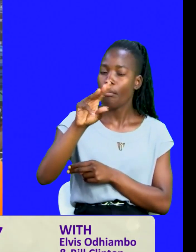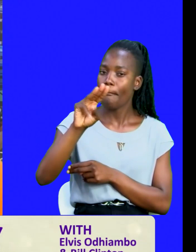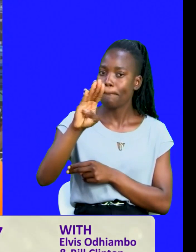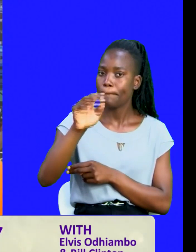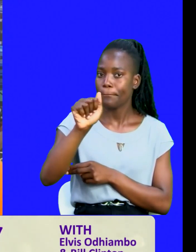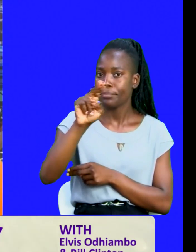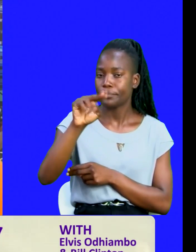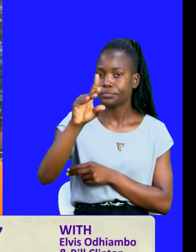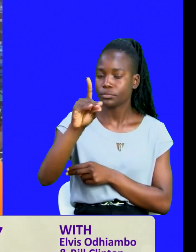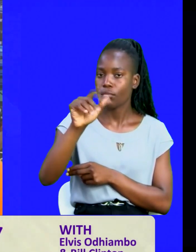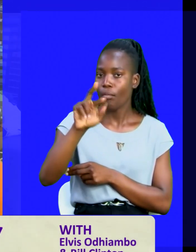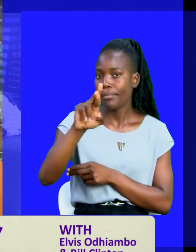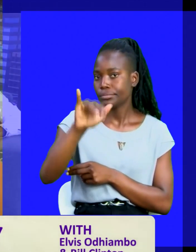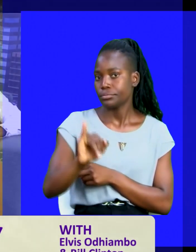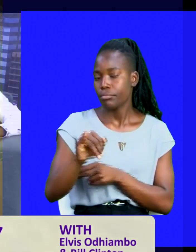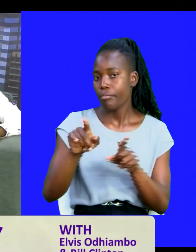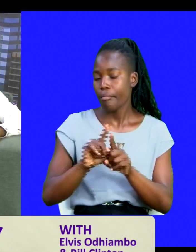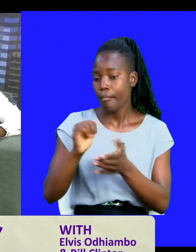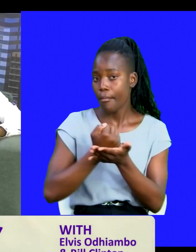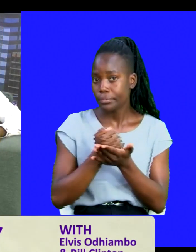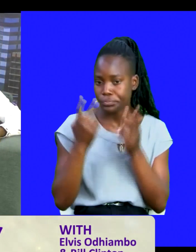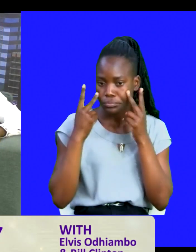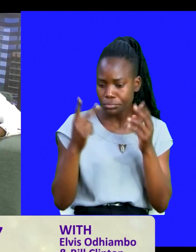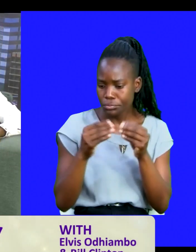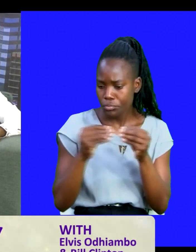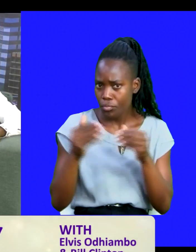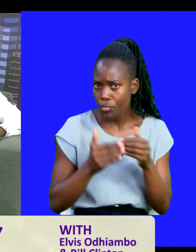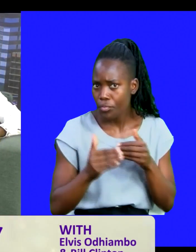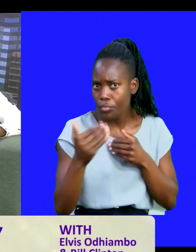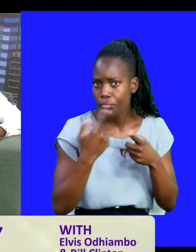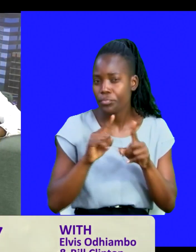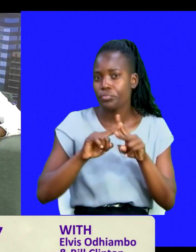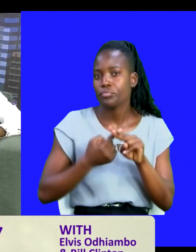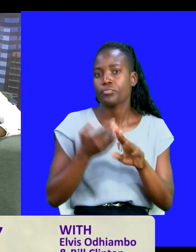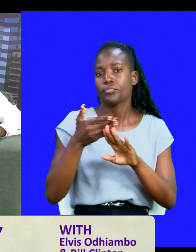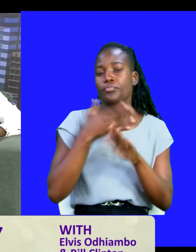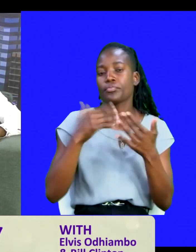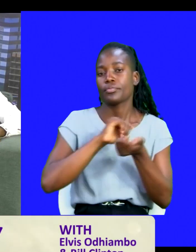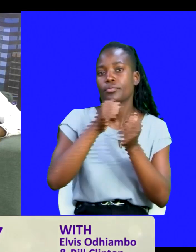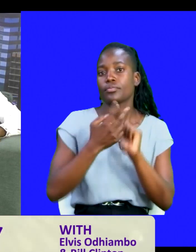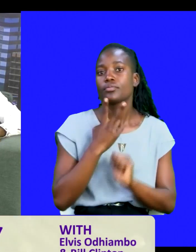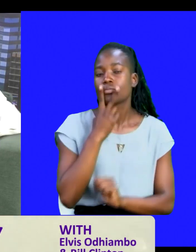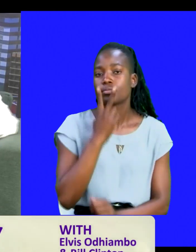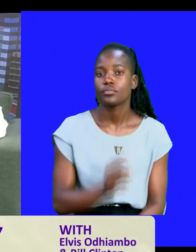dominance. Are we going to see this for the long haul? Am I in here once or two before things change? Anyway.